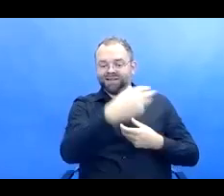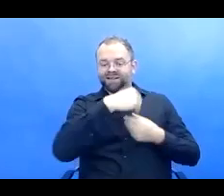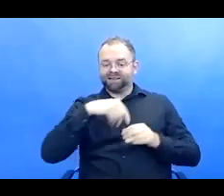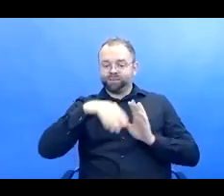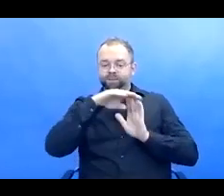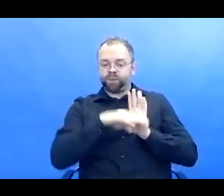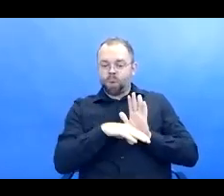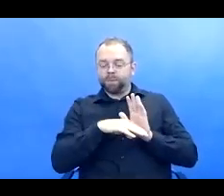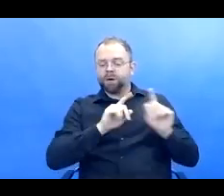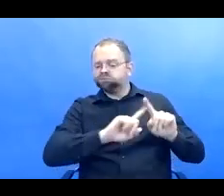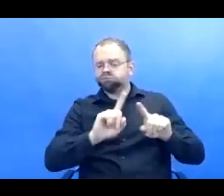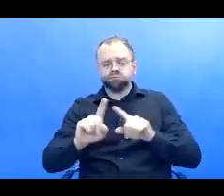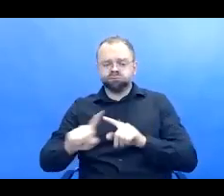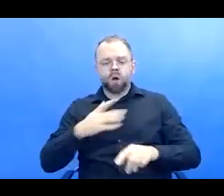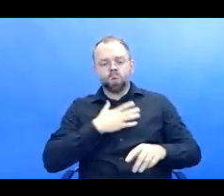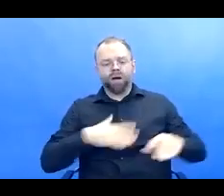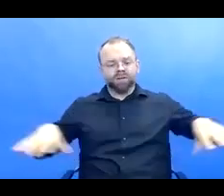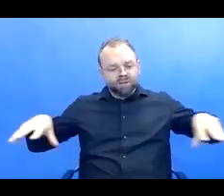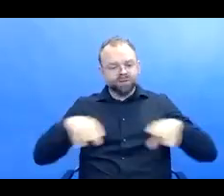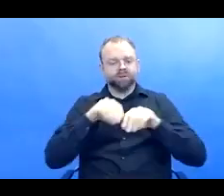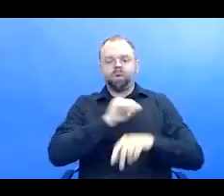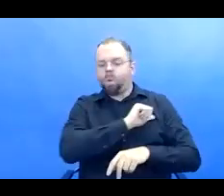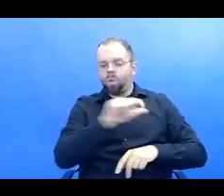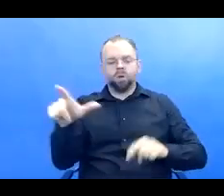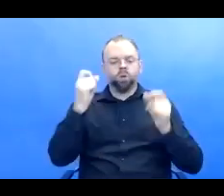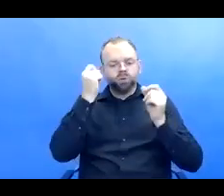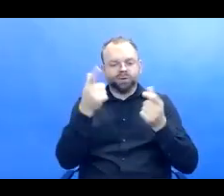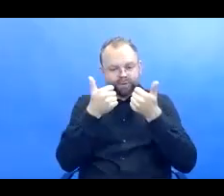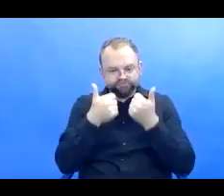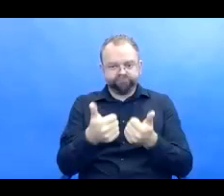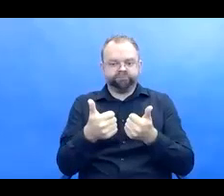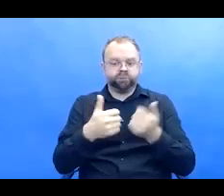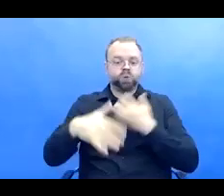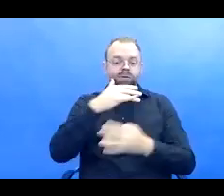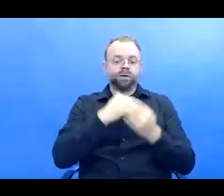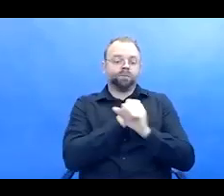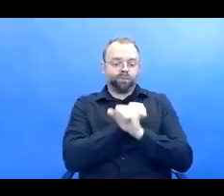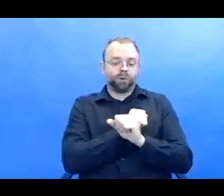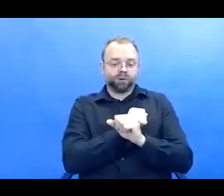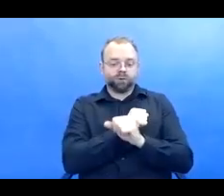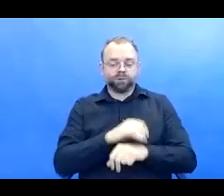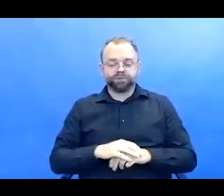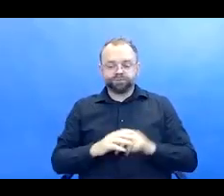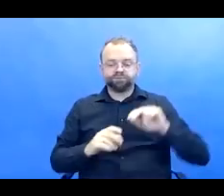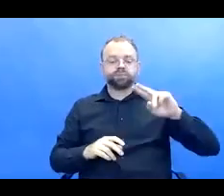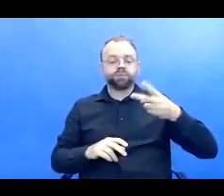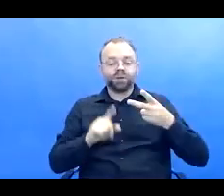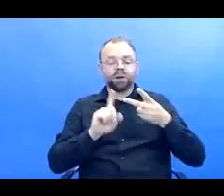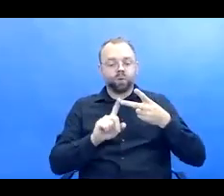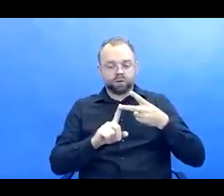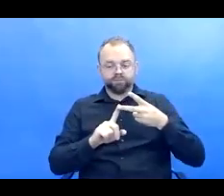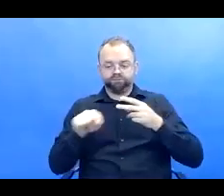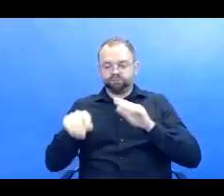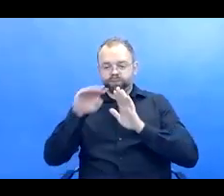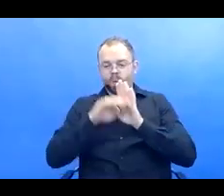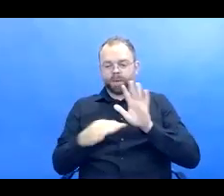from the starting point of deciding which tools are needed, to the delivery on the ground, to the relevant actors, but